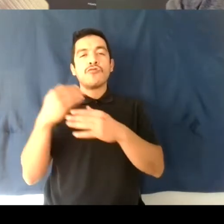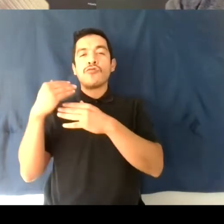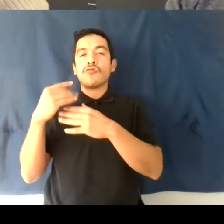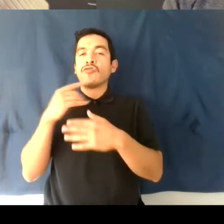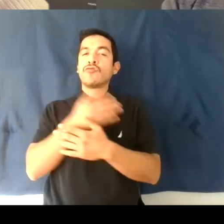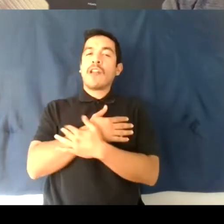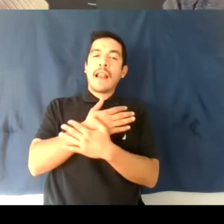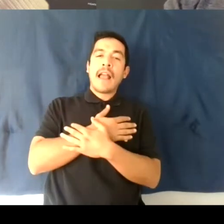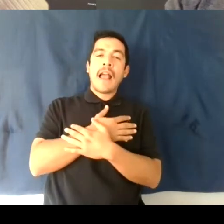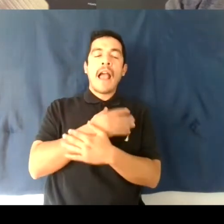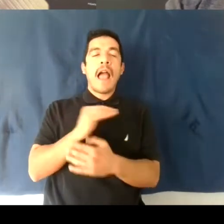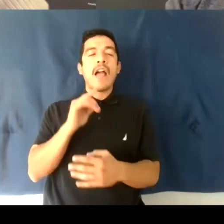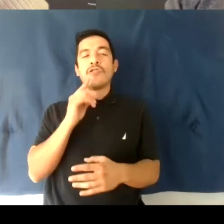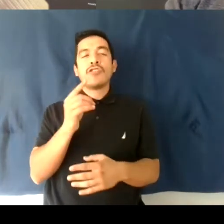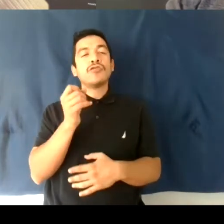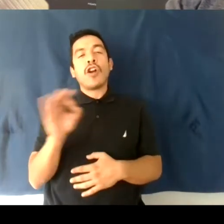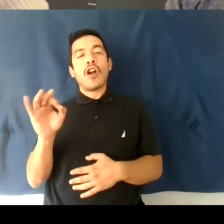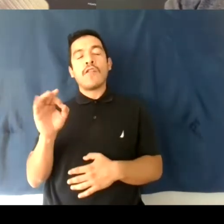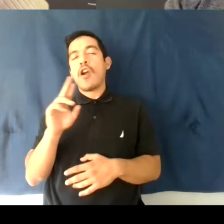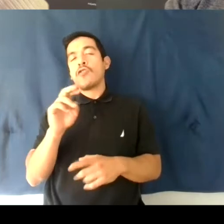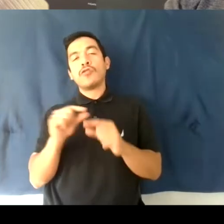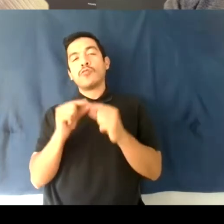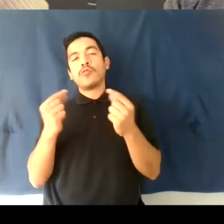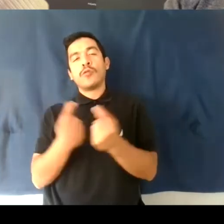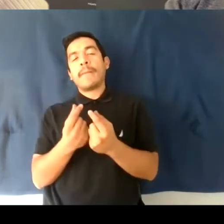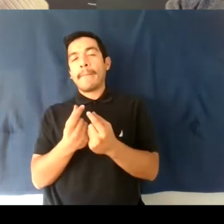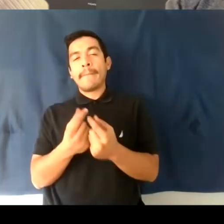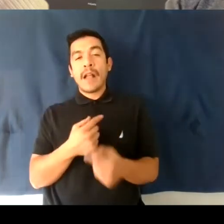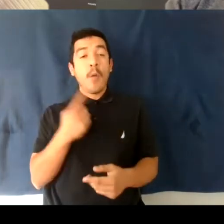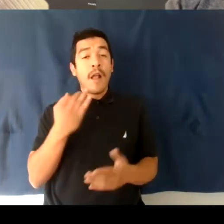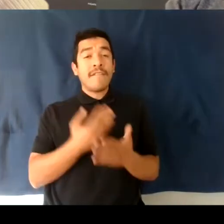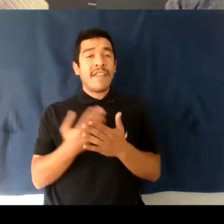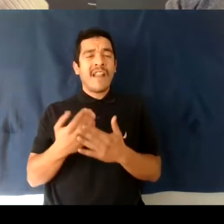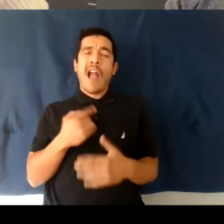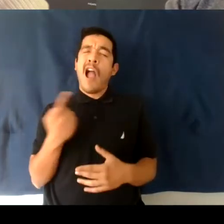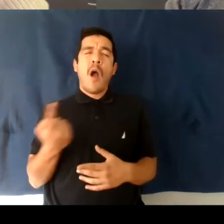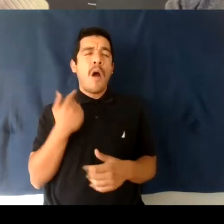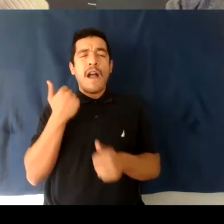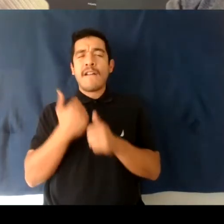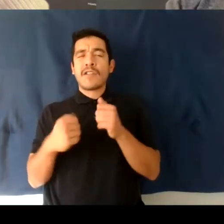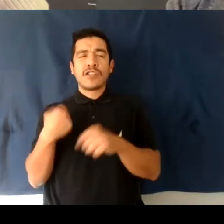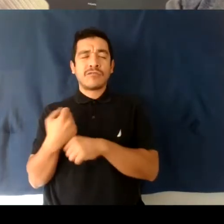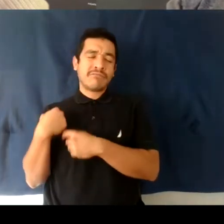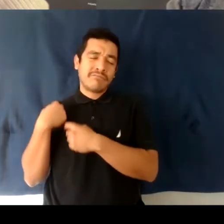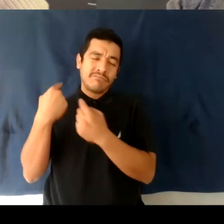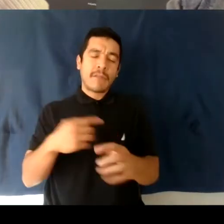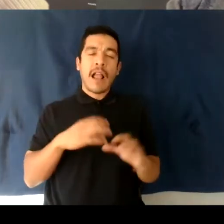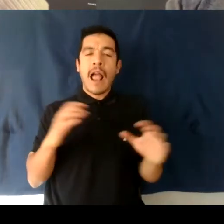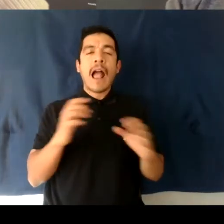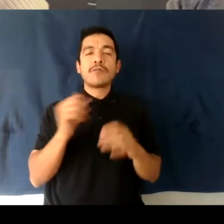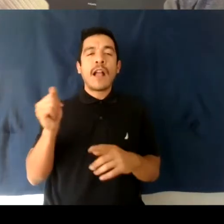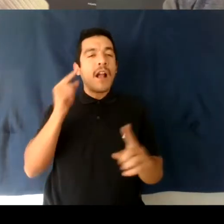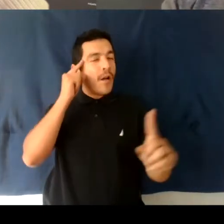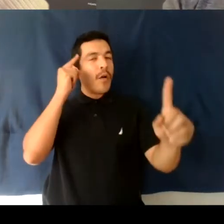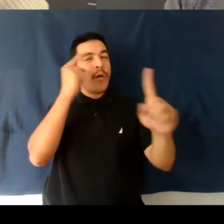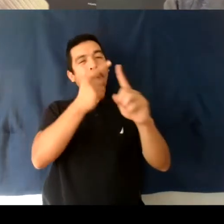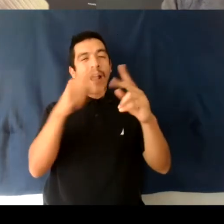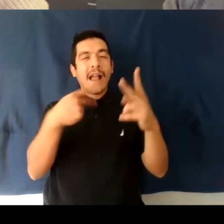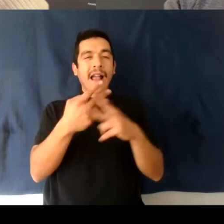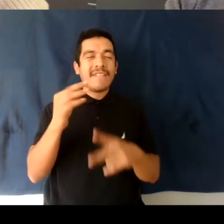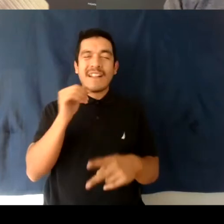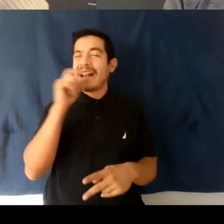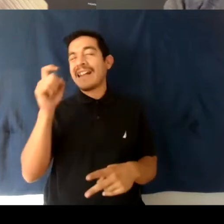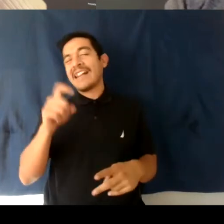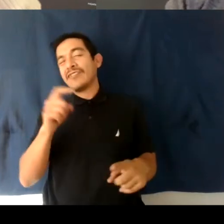just regroup. One of the things I always, every year, I do a resolution kind of, actually, not